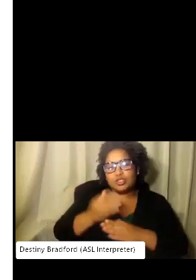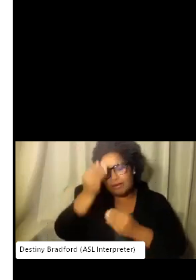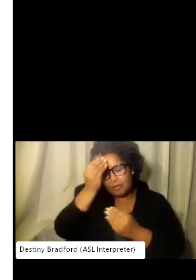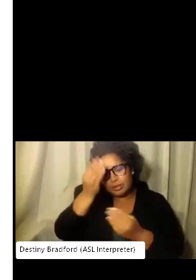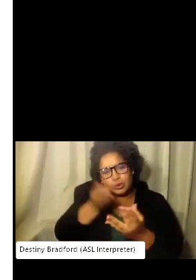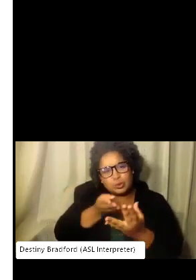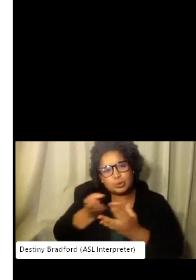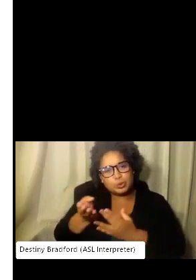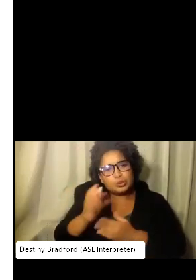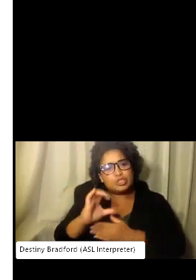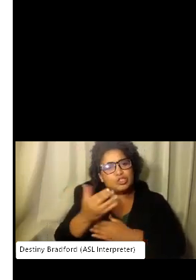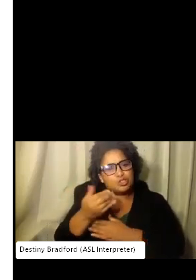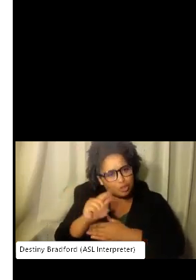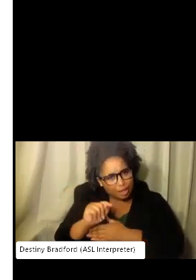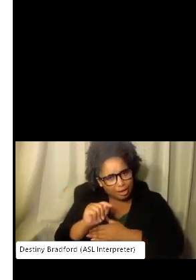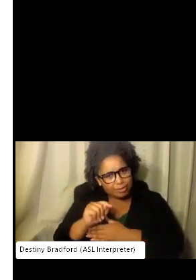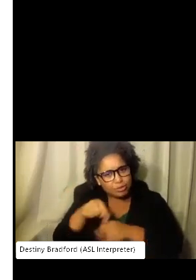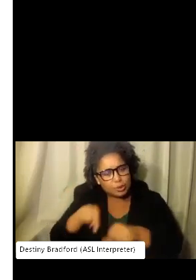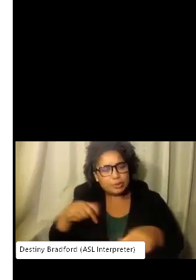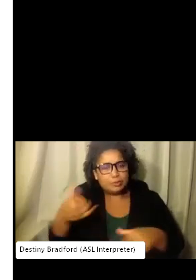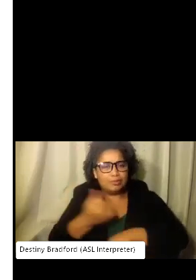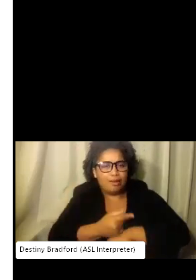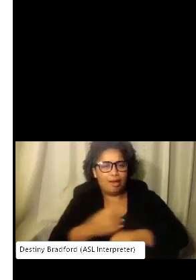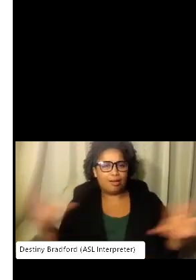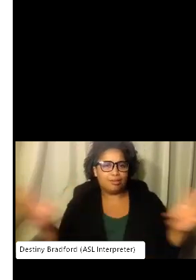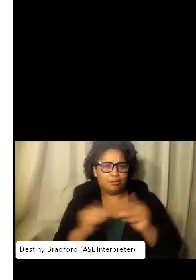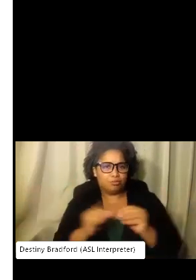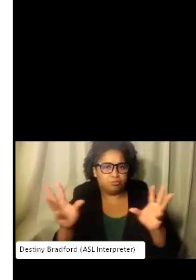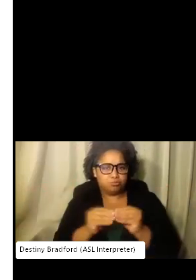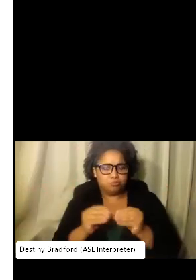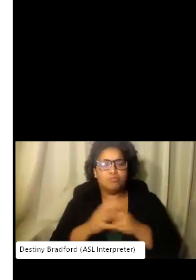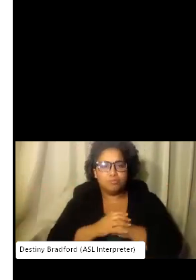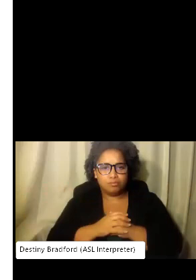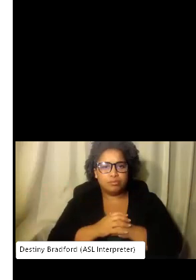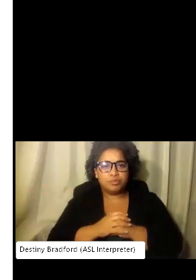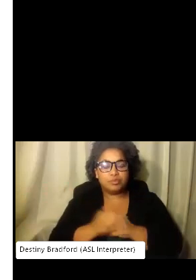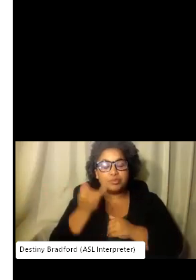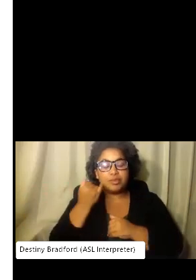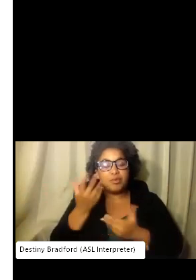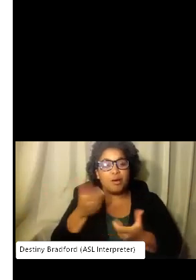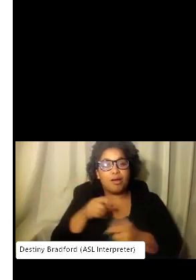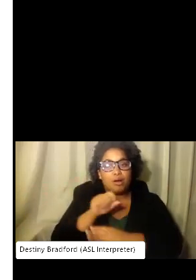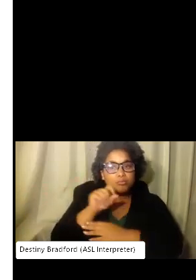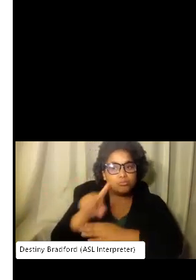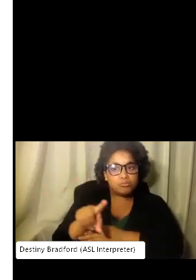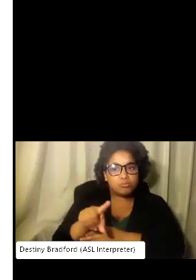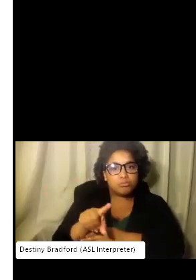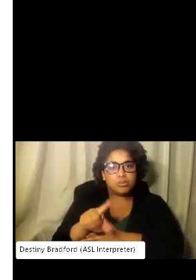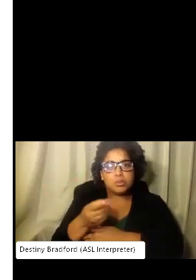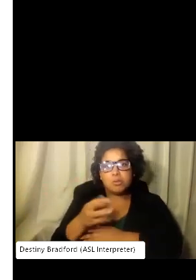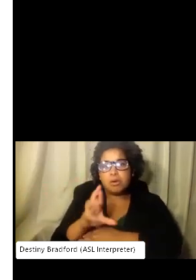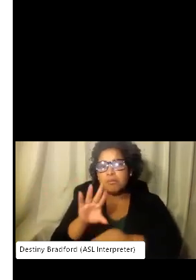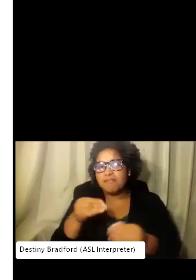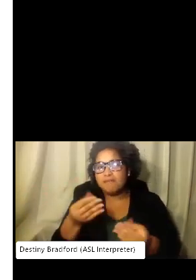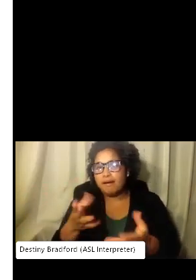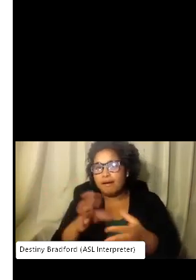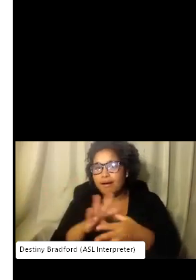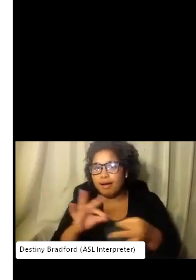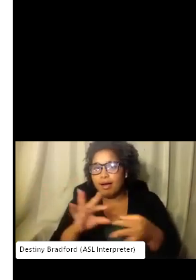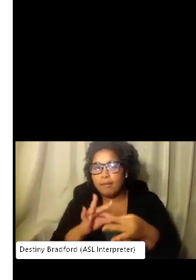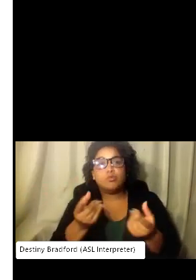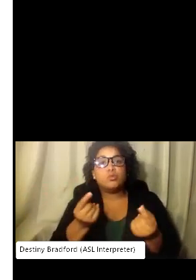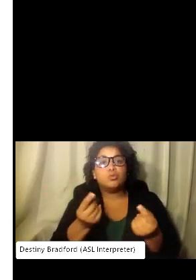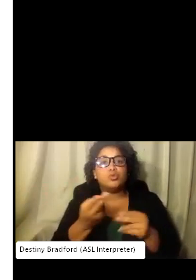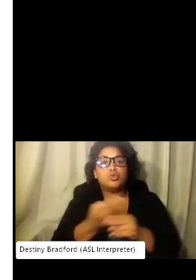information throughout the webinar via chat. If you would like to ask a question or provide a comment, please use